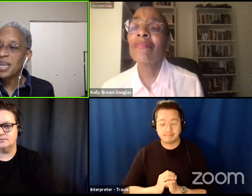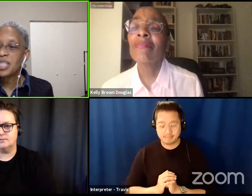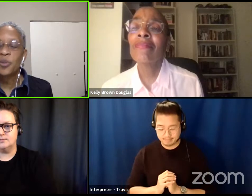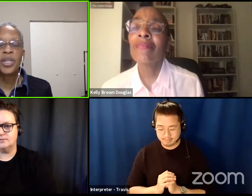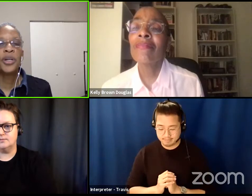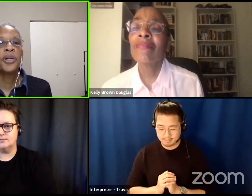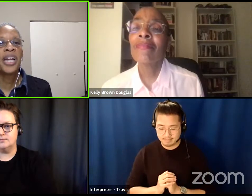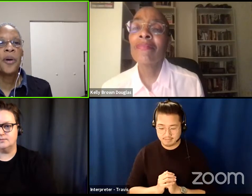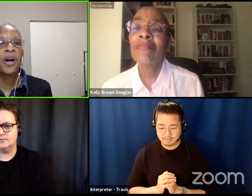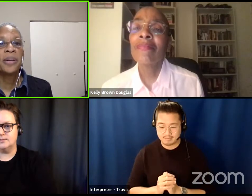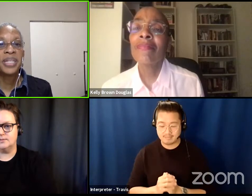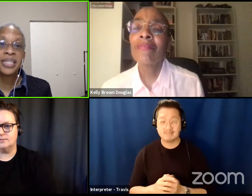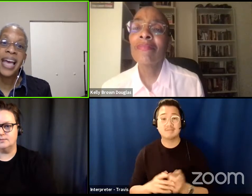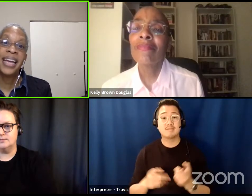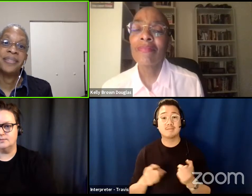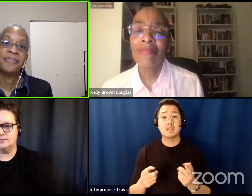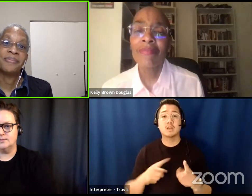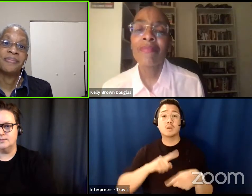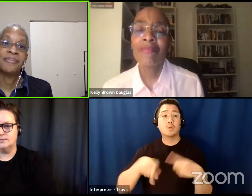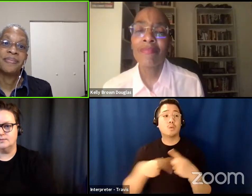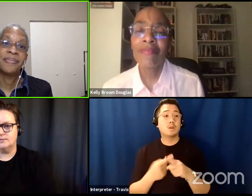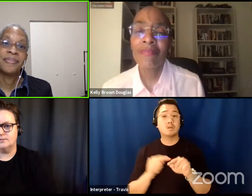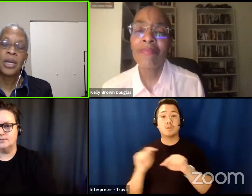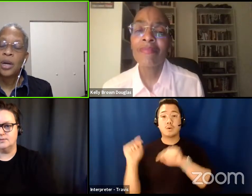being in spaces where you know you're not welcome and staying.